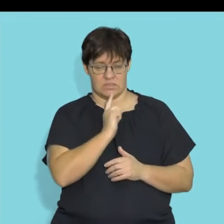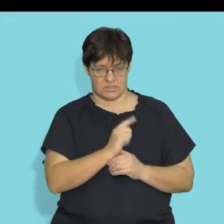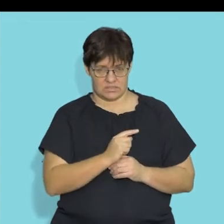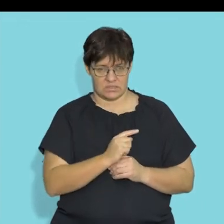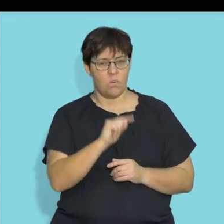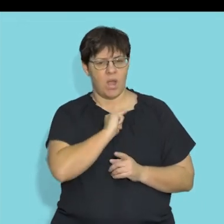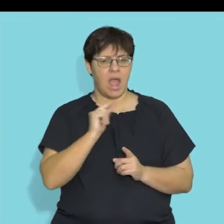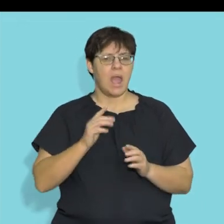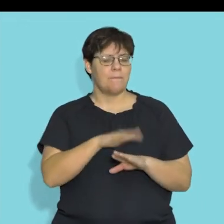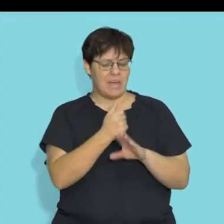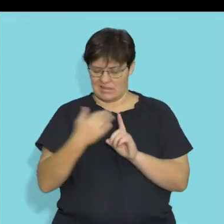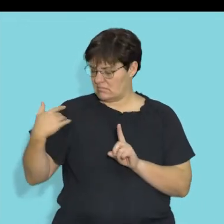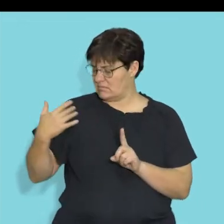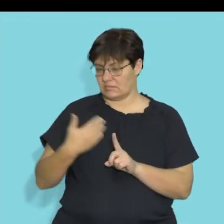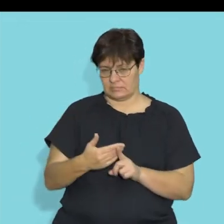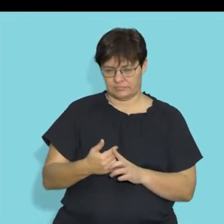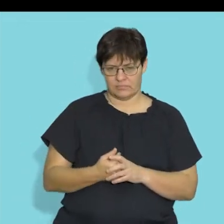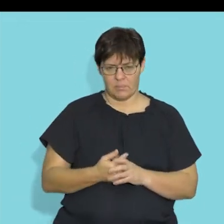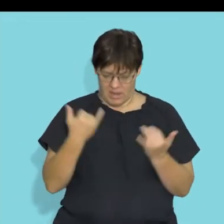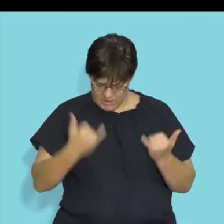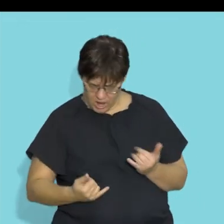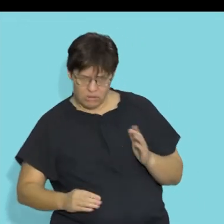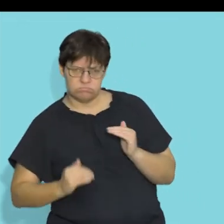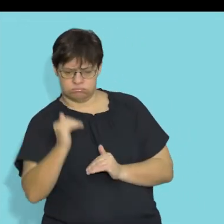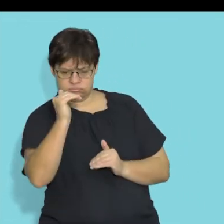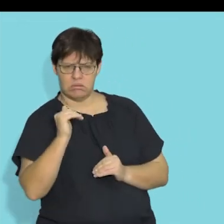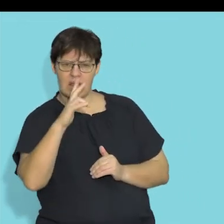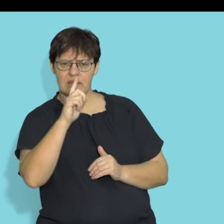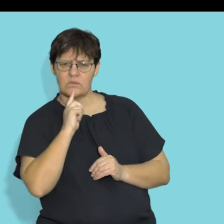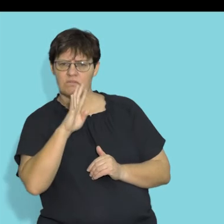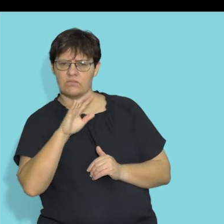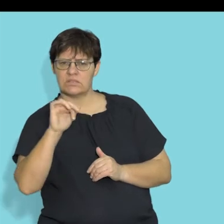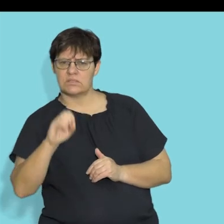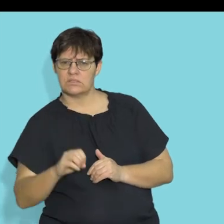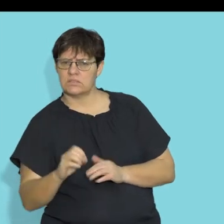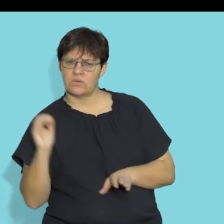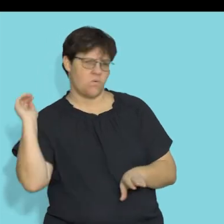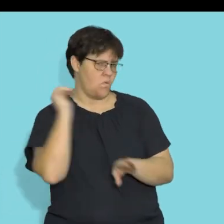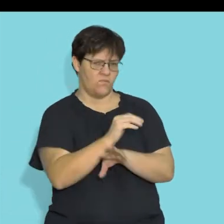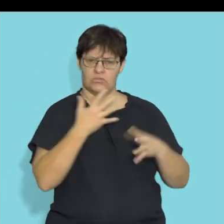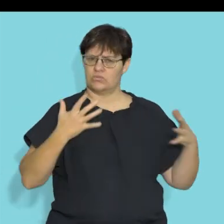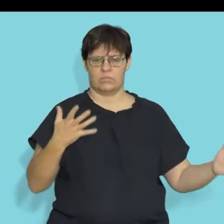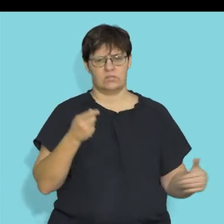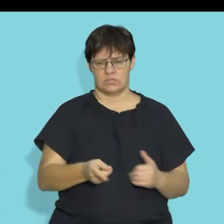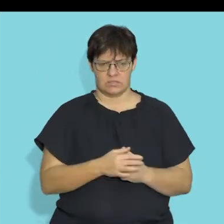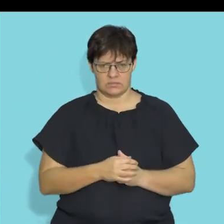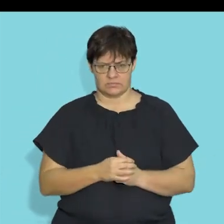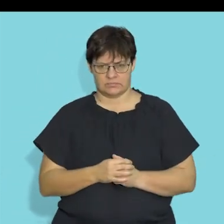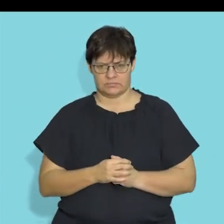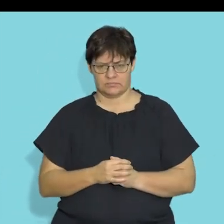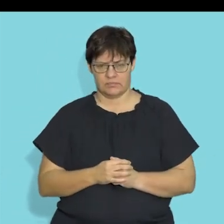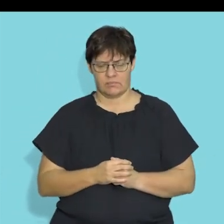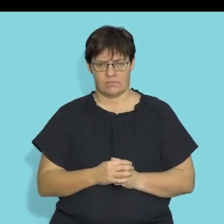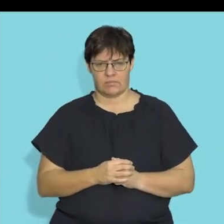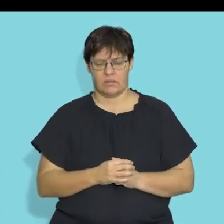your telephone, right? So clearly you can see here that we overspent on the budgeted amount, or